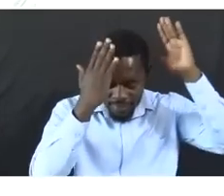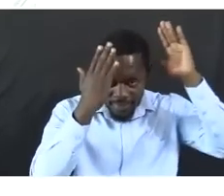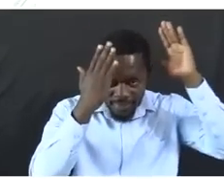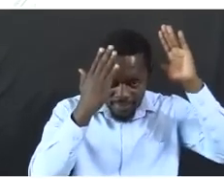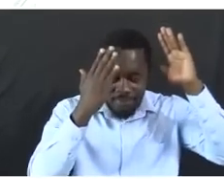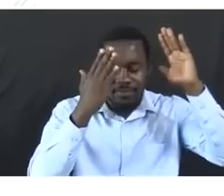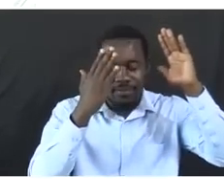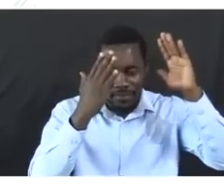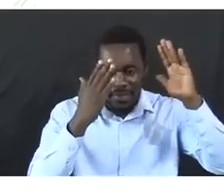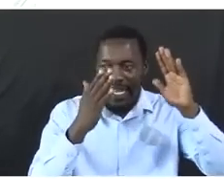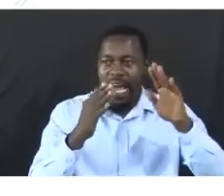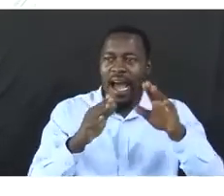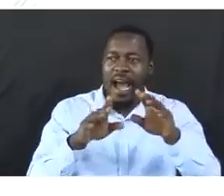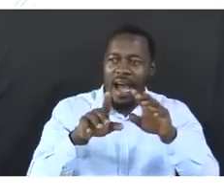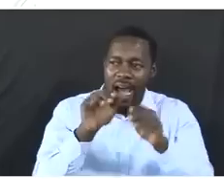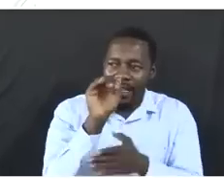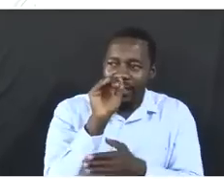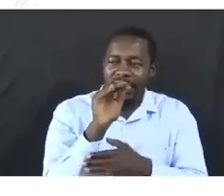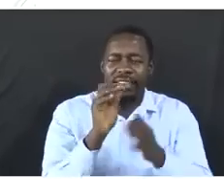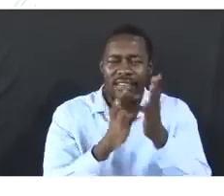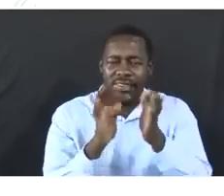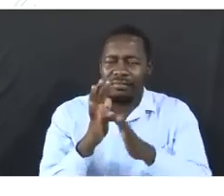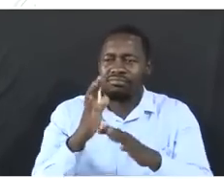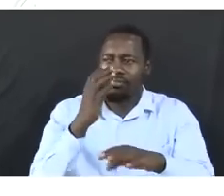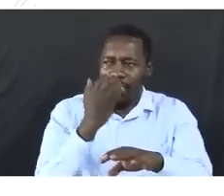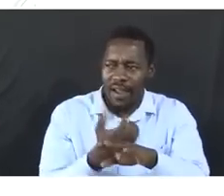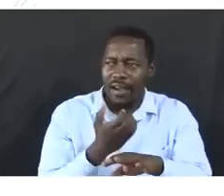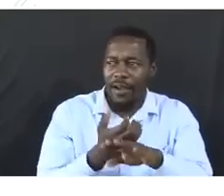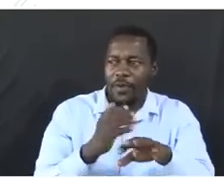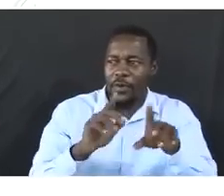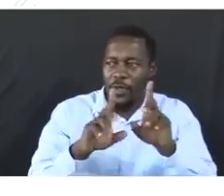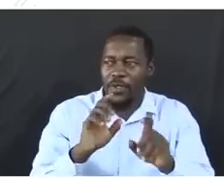were testing him, like you are testing me.